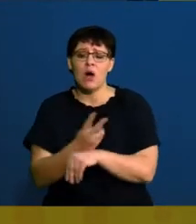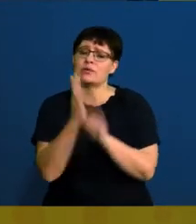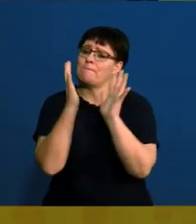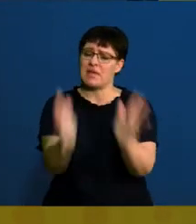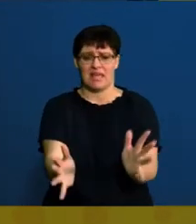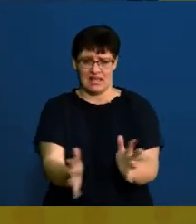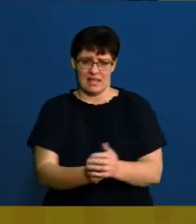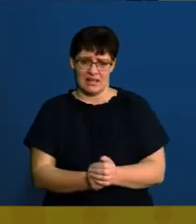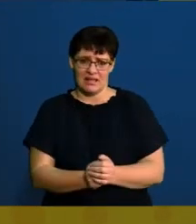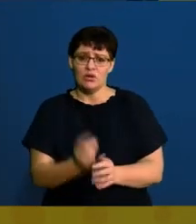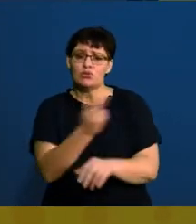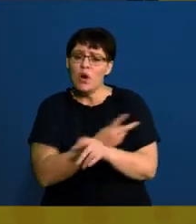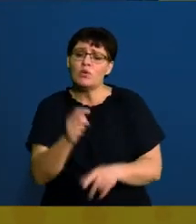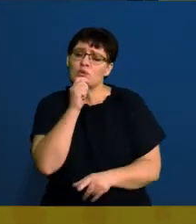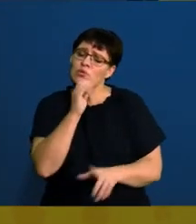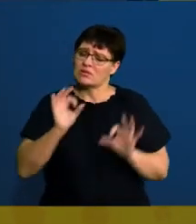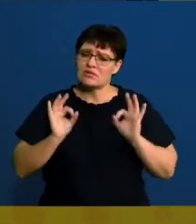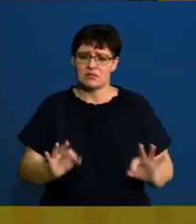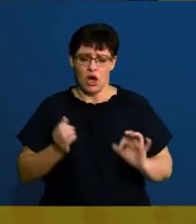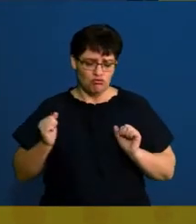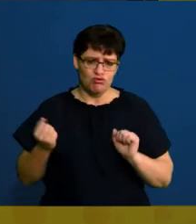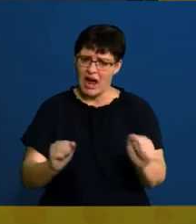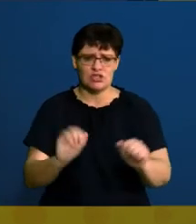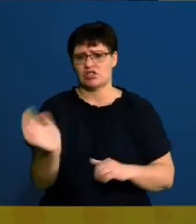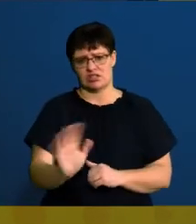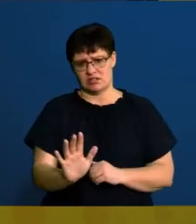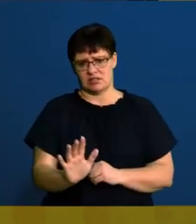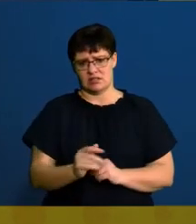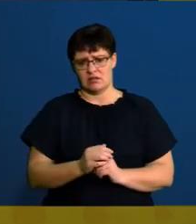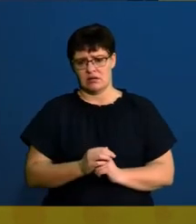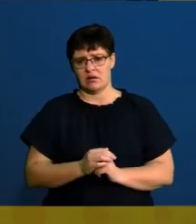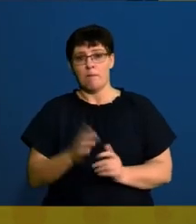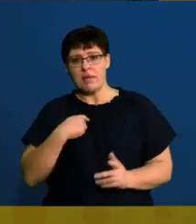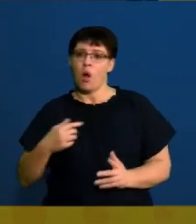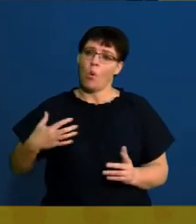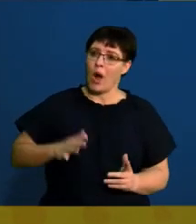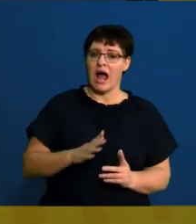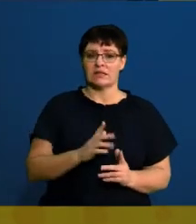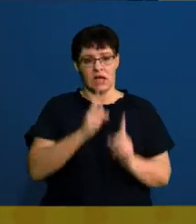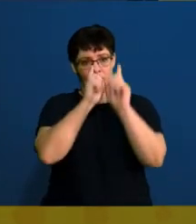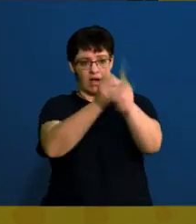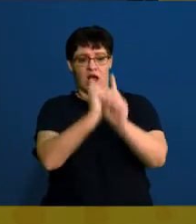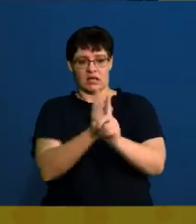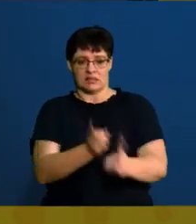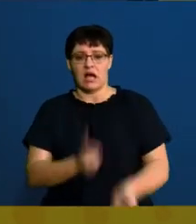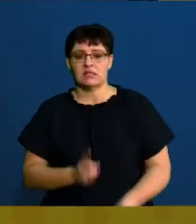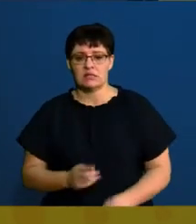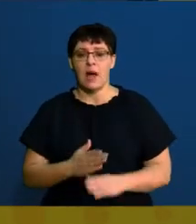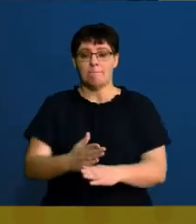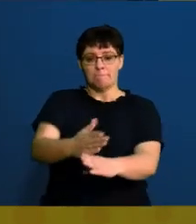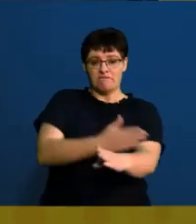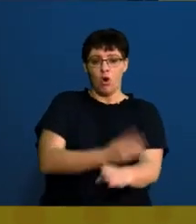Utilize these 2 hours. Do not rush. Do not aim to finish the question paper before the 2